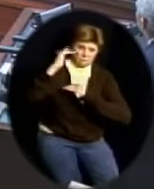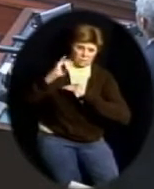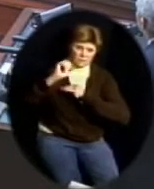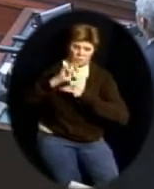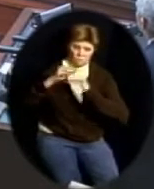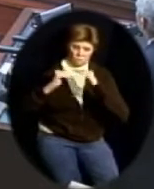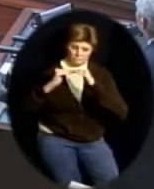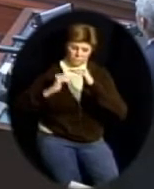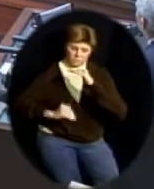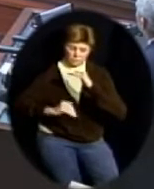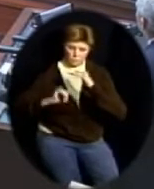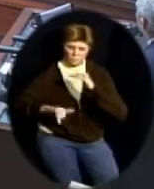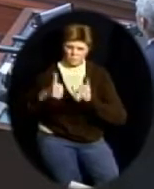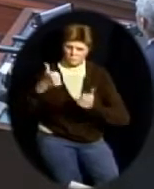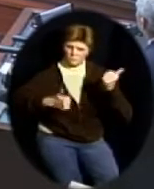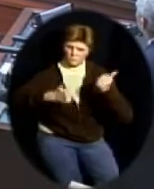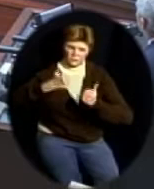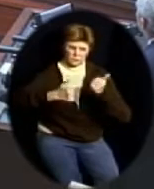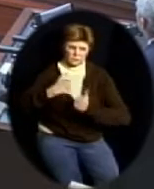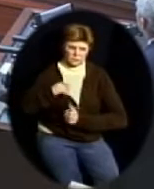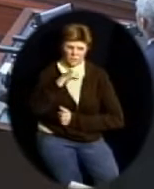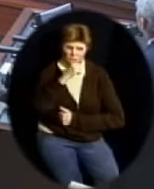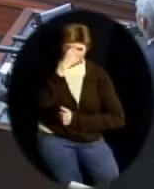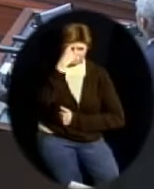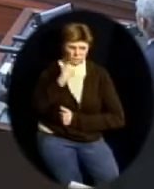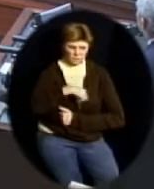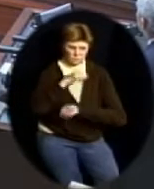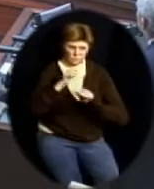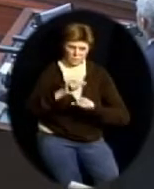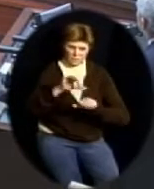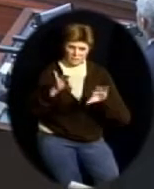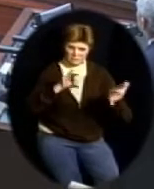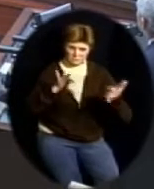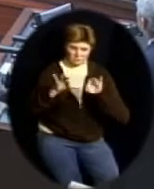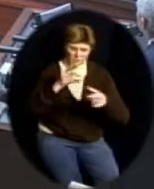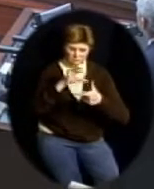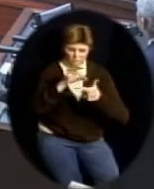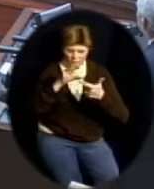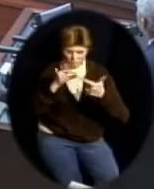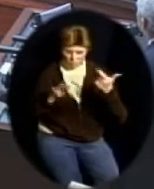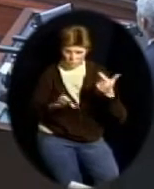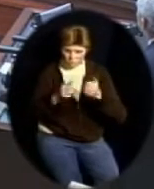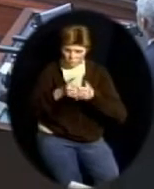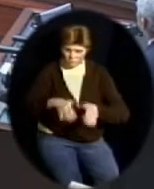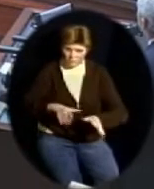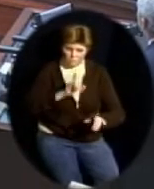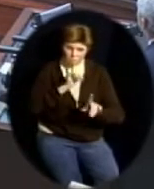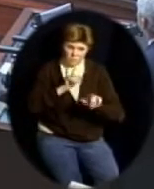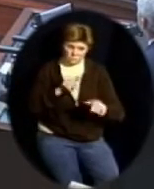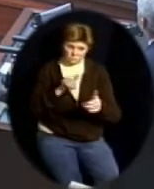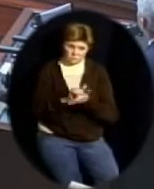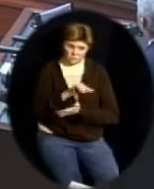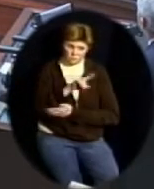don't think that we can really select any of these options or any variation to these options without having thoroughly answered that question.